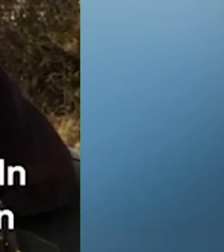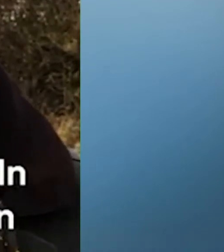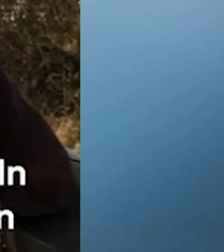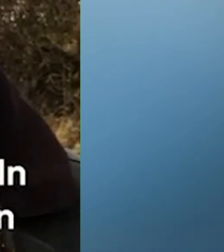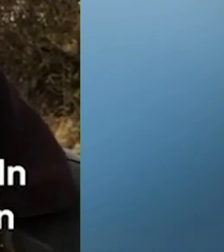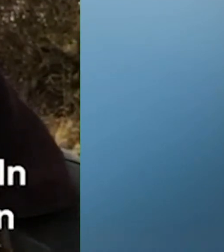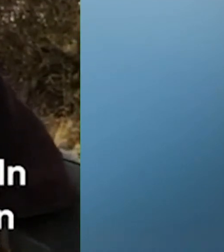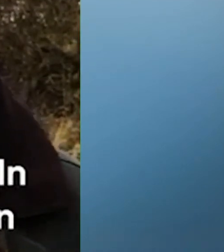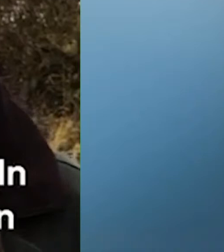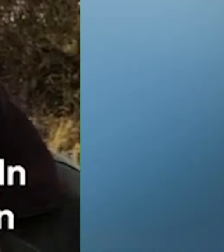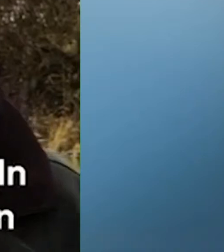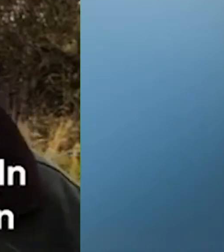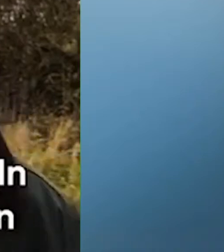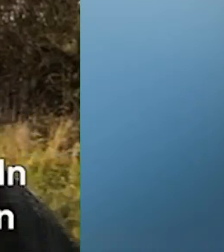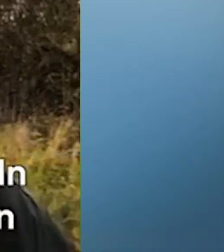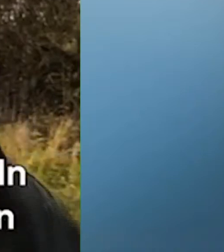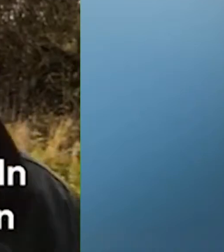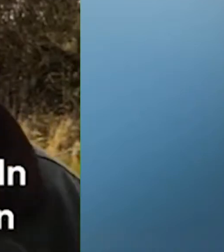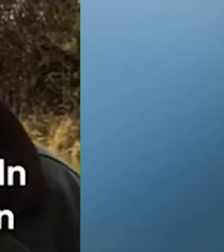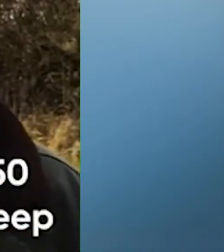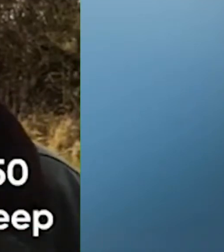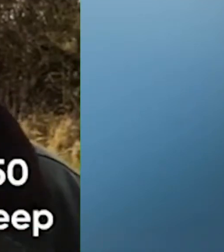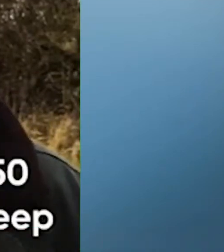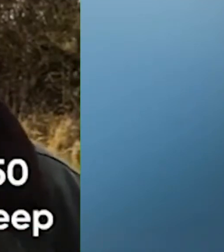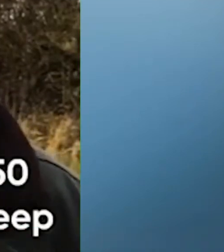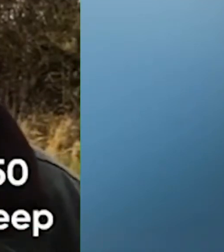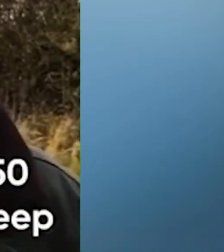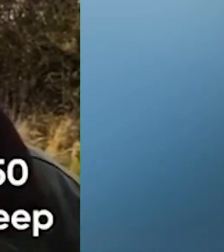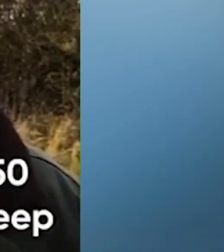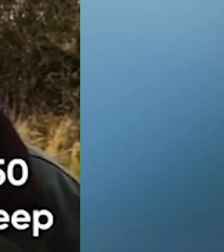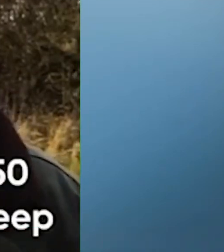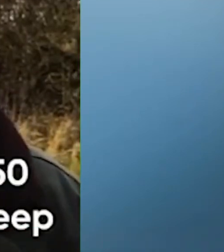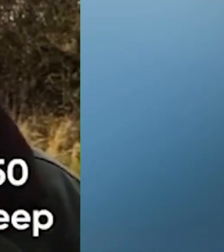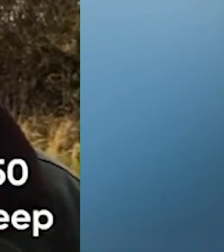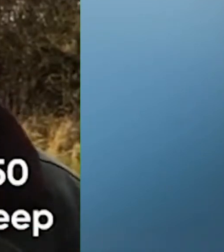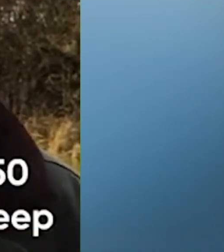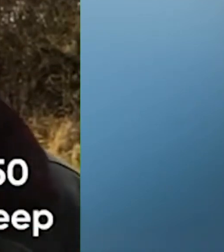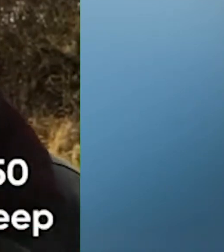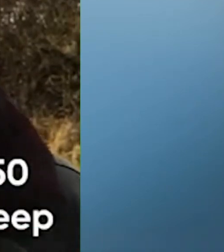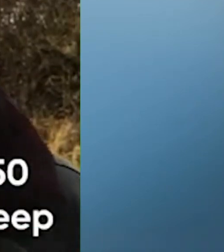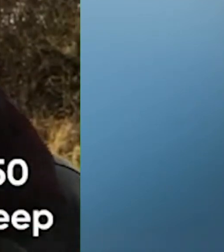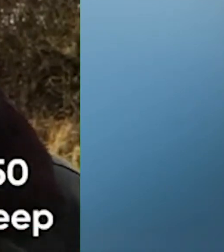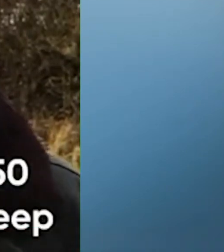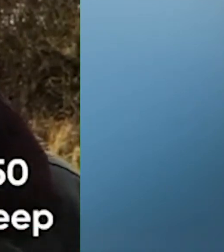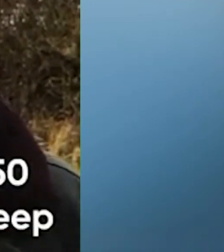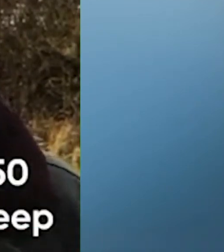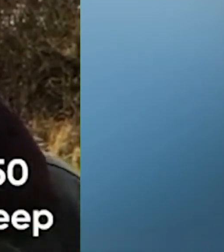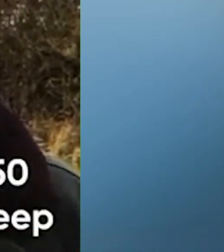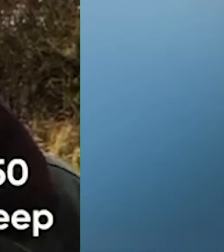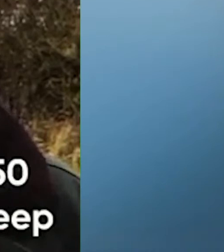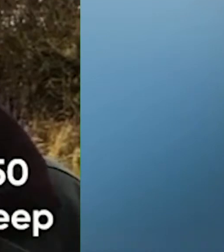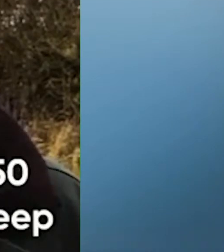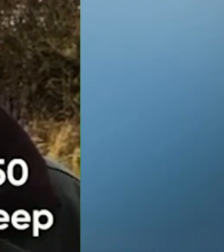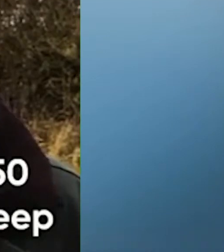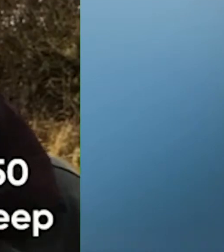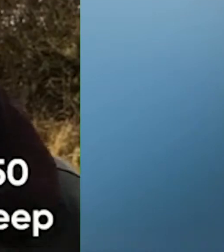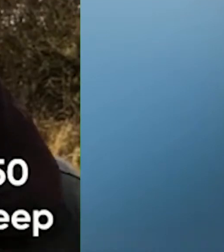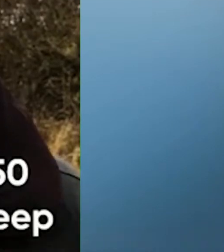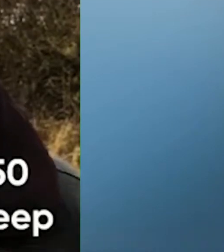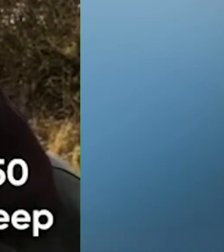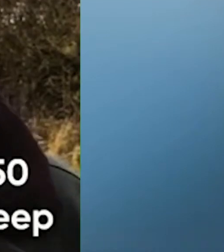attacking livestock. In one incident alone in Wales on Saturday, 50